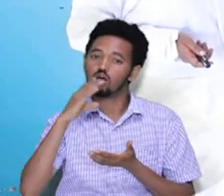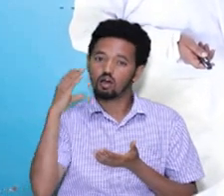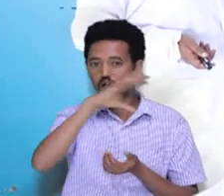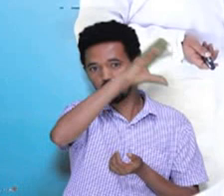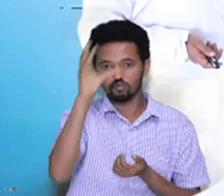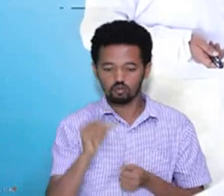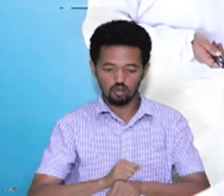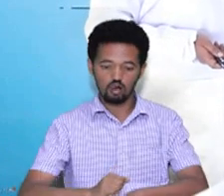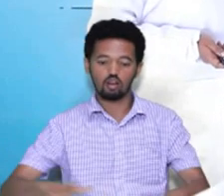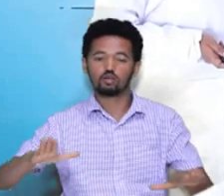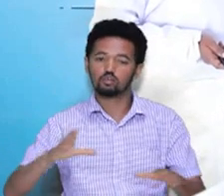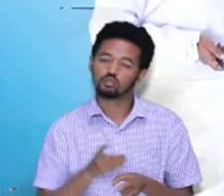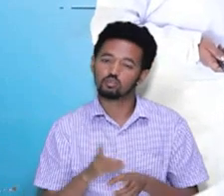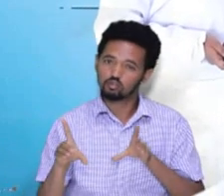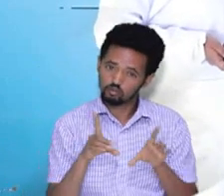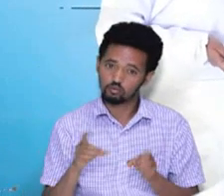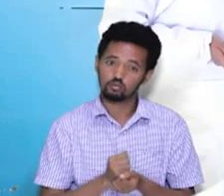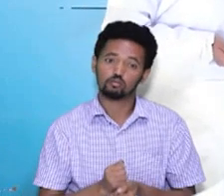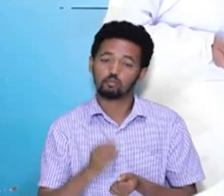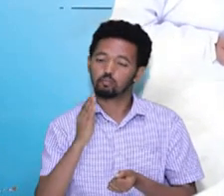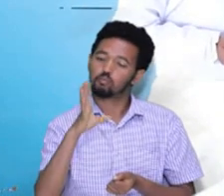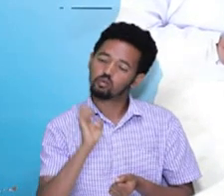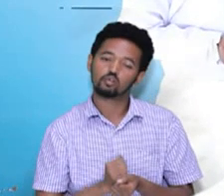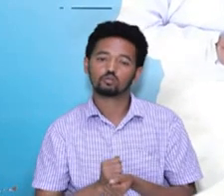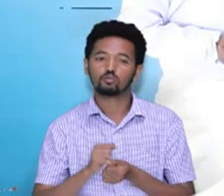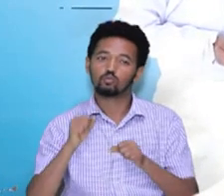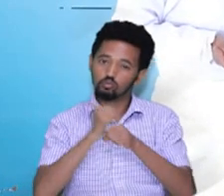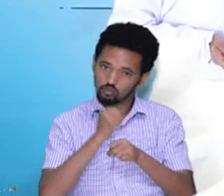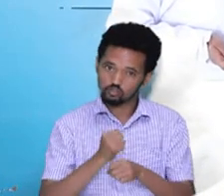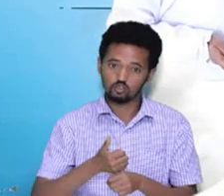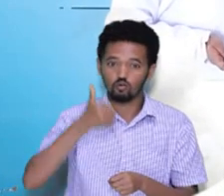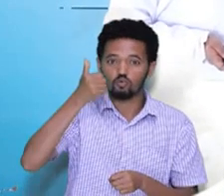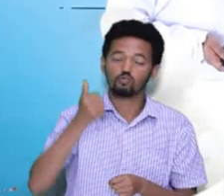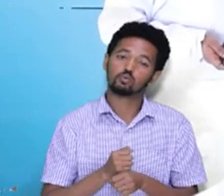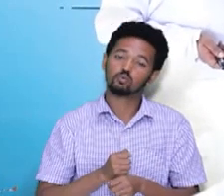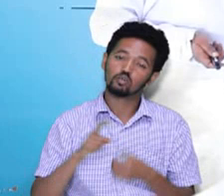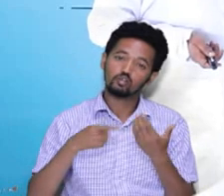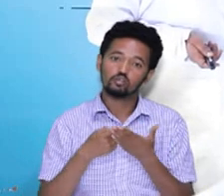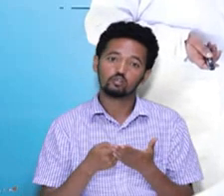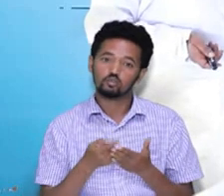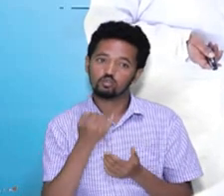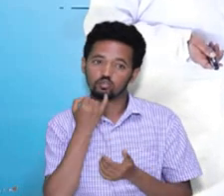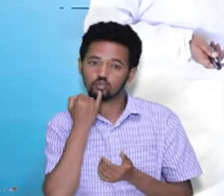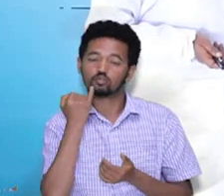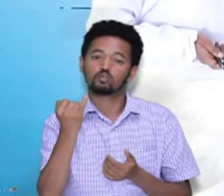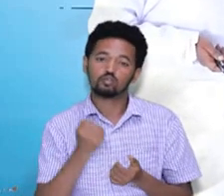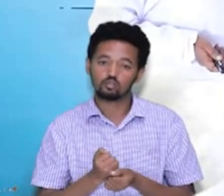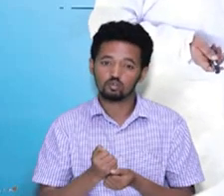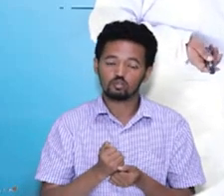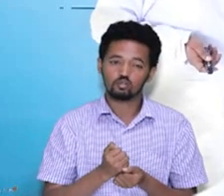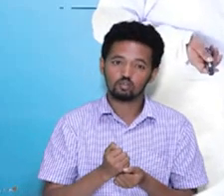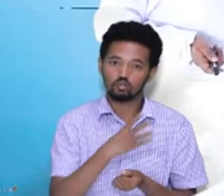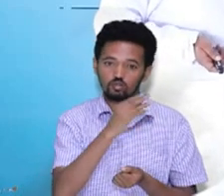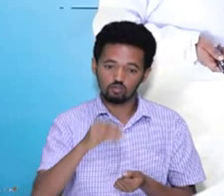Africa landform is dominated by two major types of mountain. These are volcanic mountain